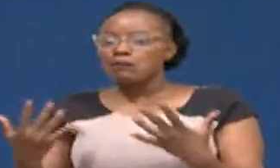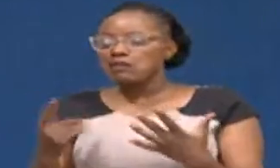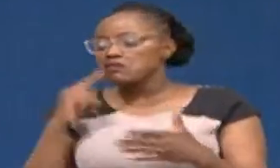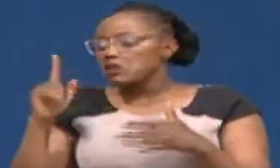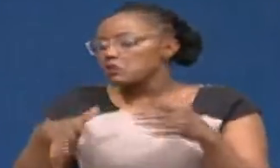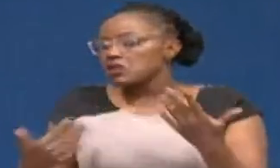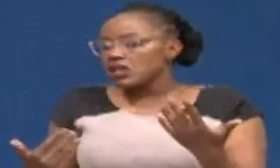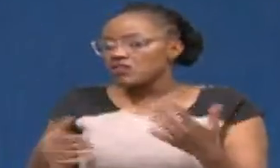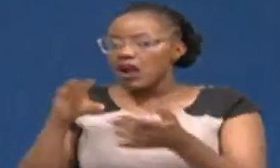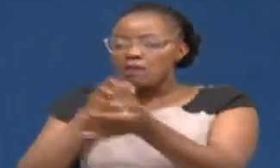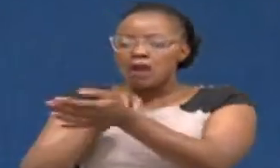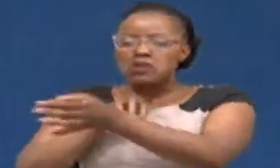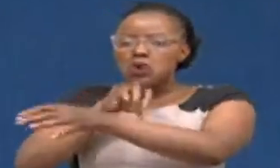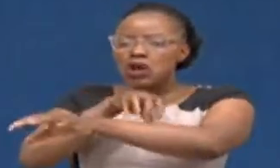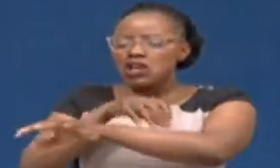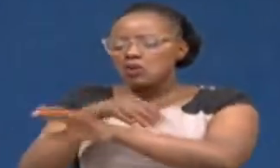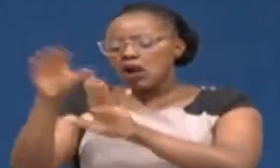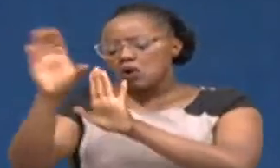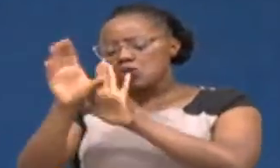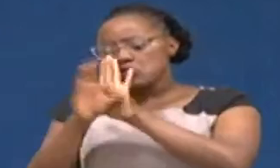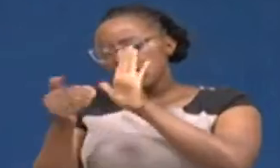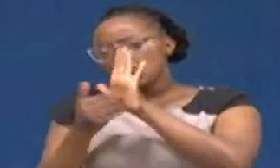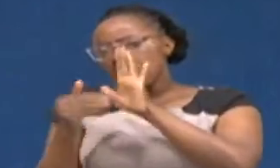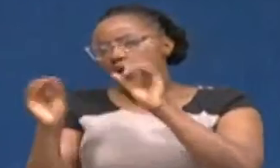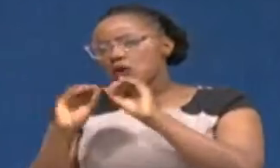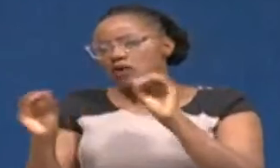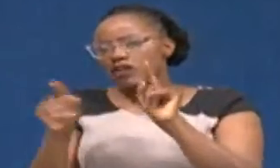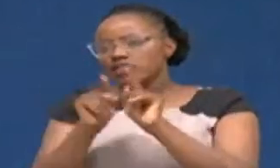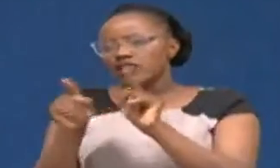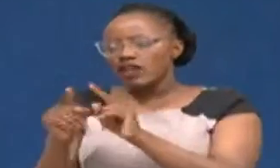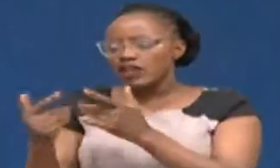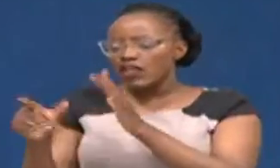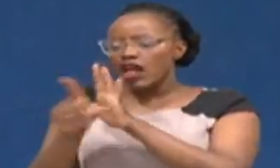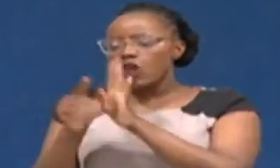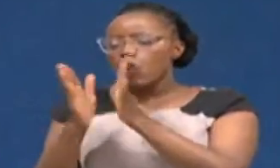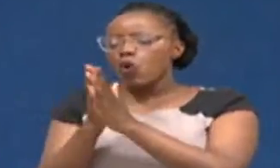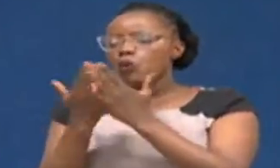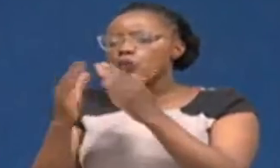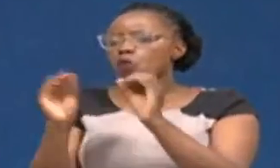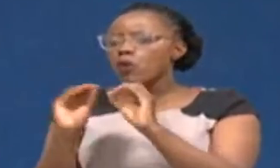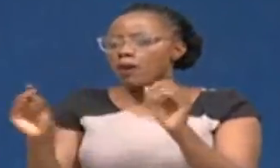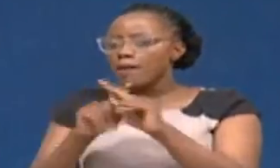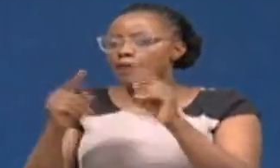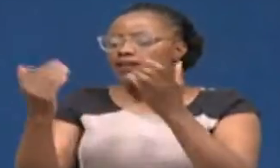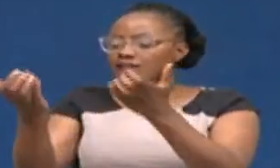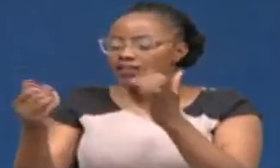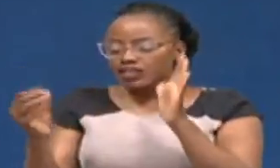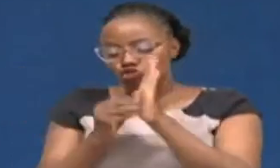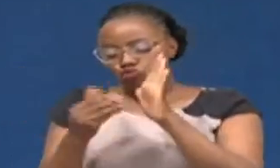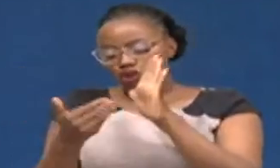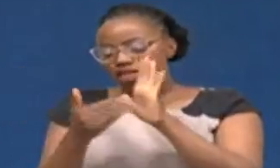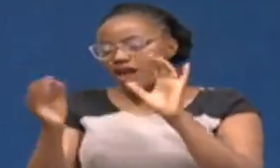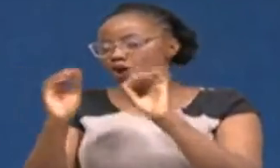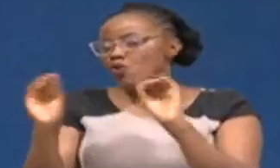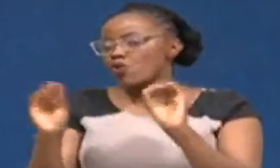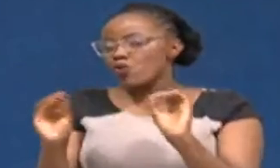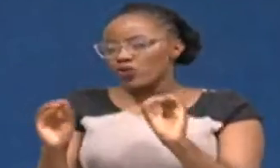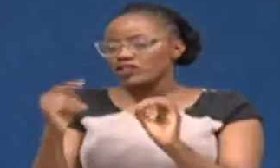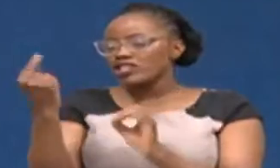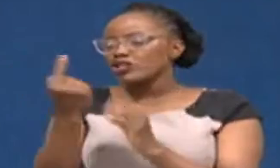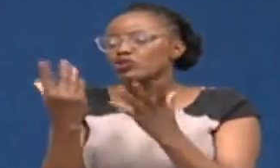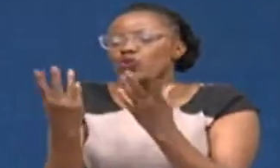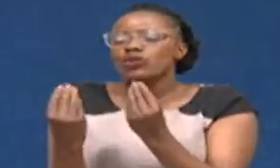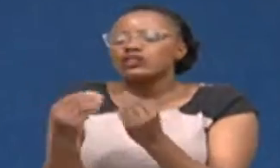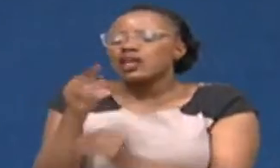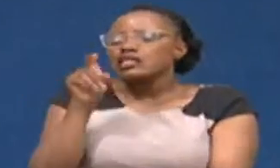well, madoadoa is not in the constitution, it's not in our law books and all that, and it need not be. Yeah. It is